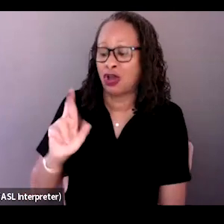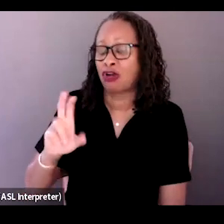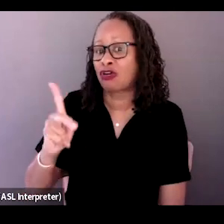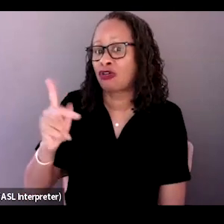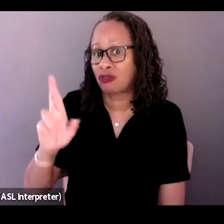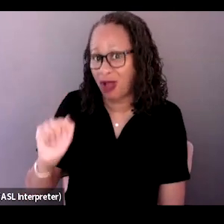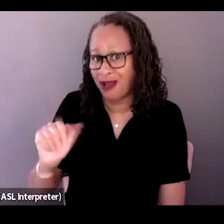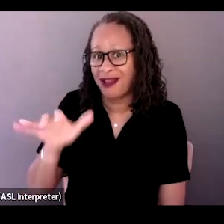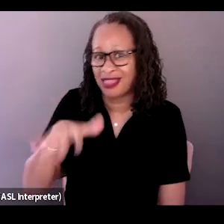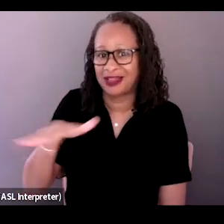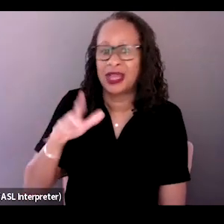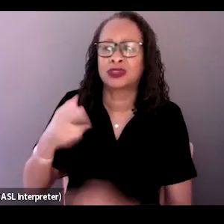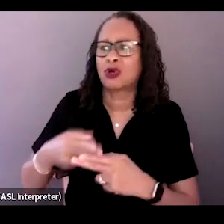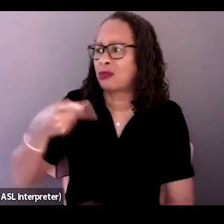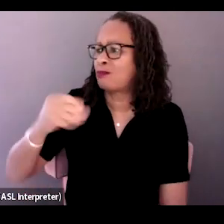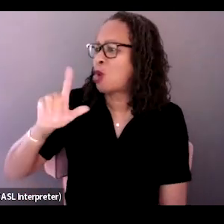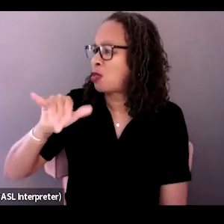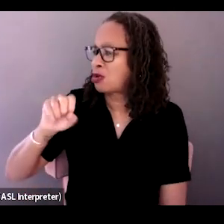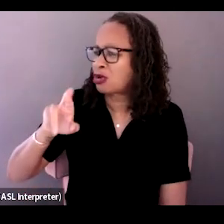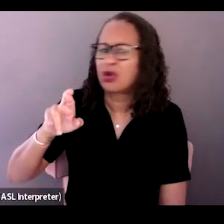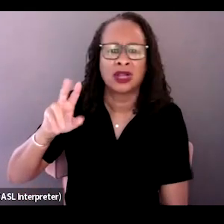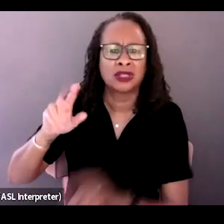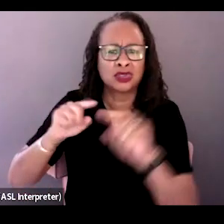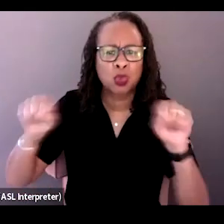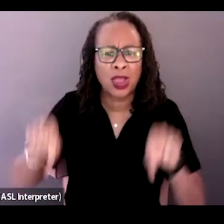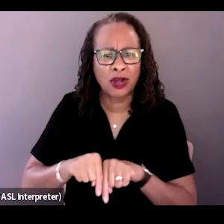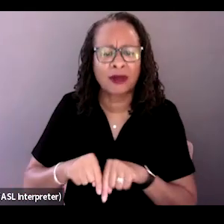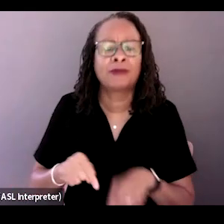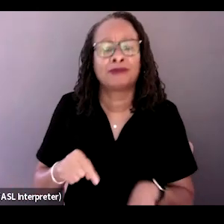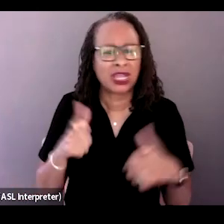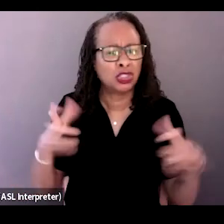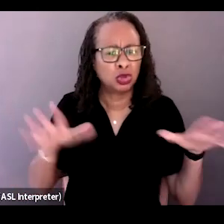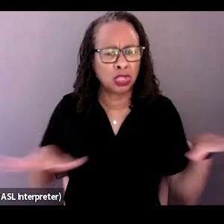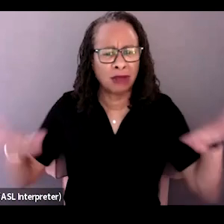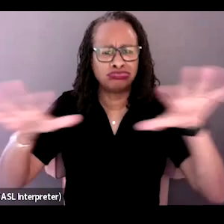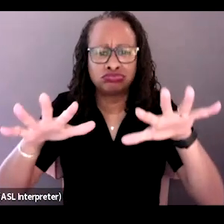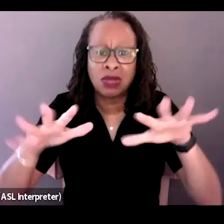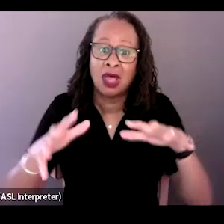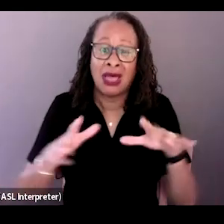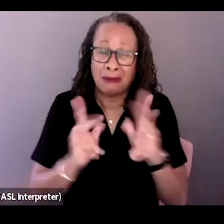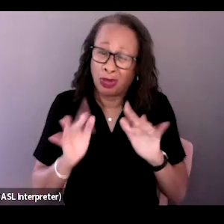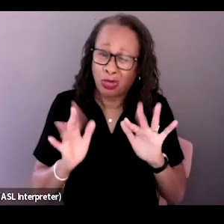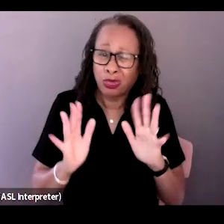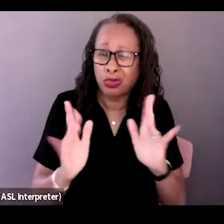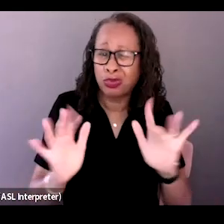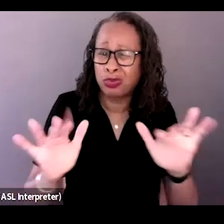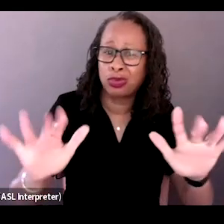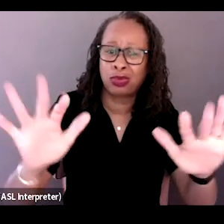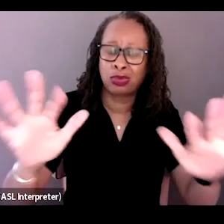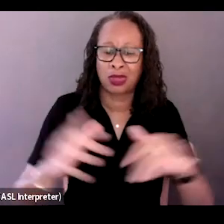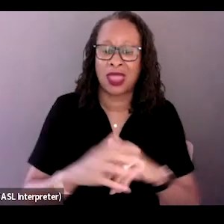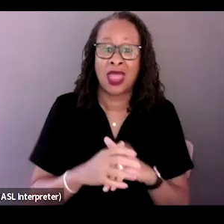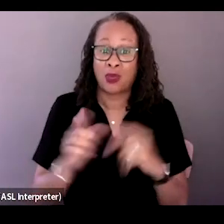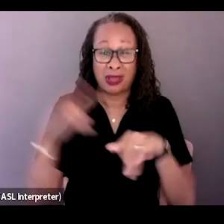time was still called the Polo Square. And it was a huge mass of people in, you know, welcoming him when he stepped off the